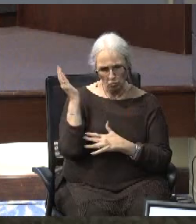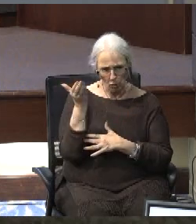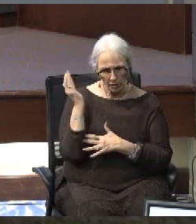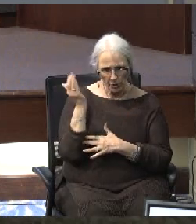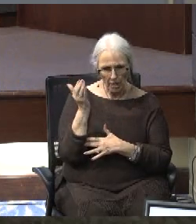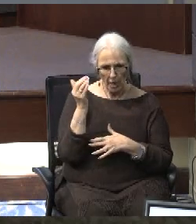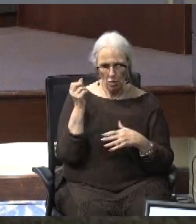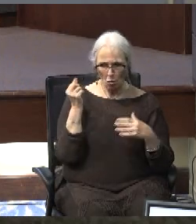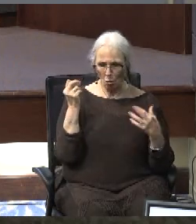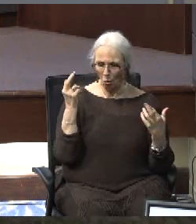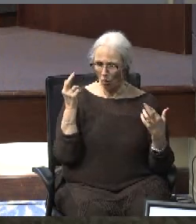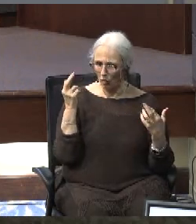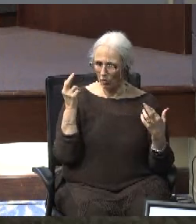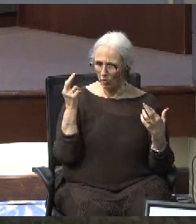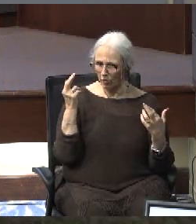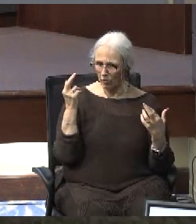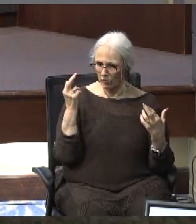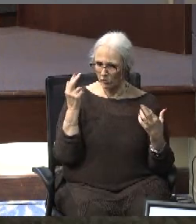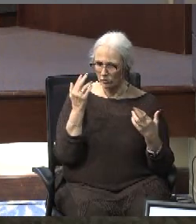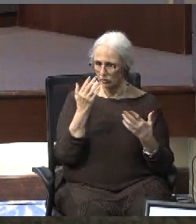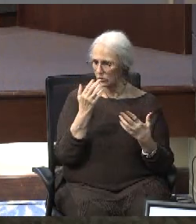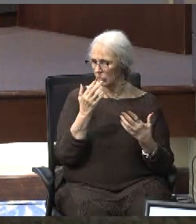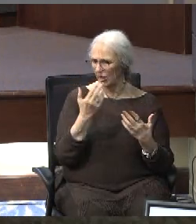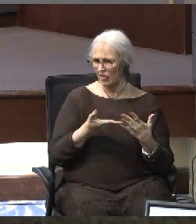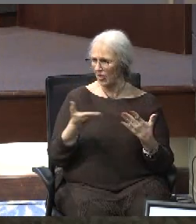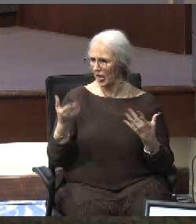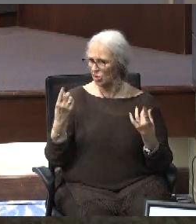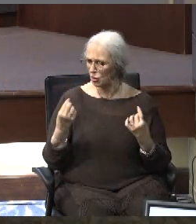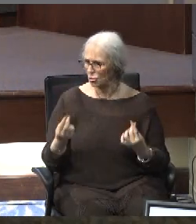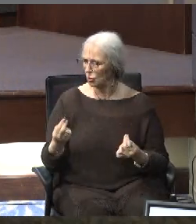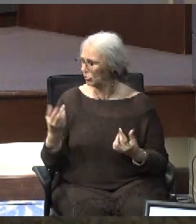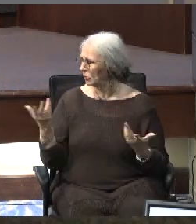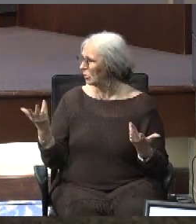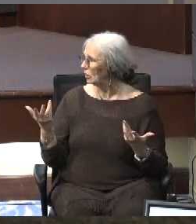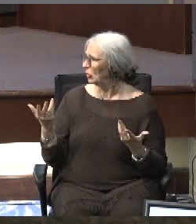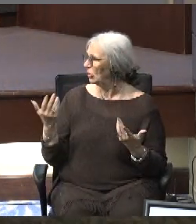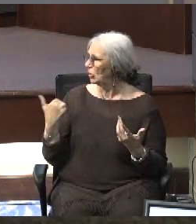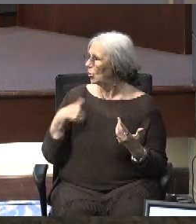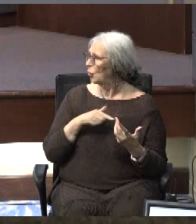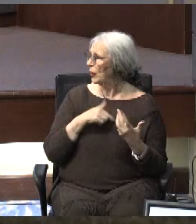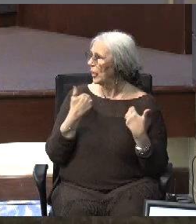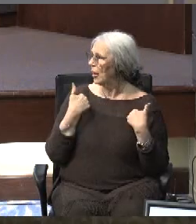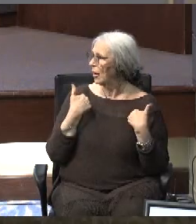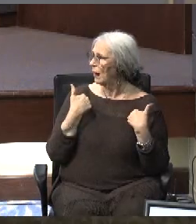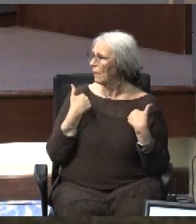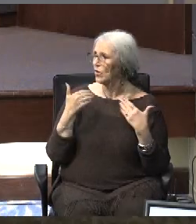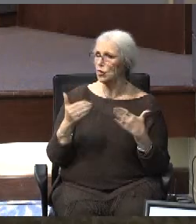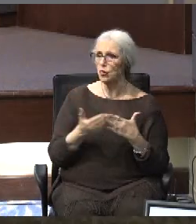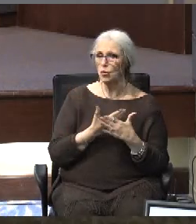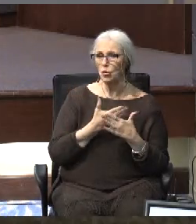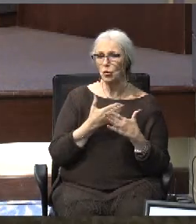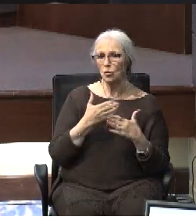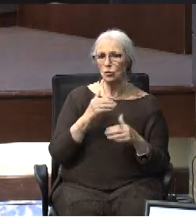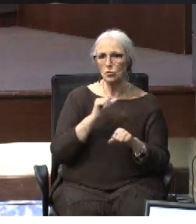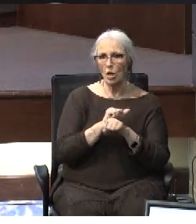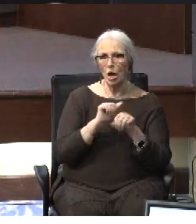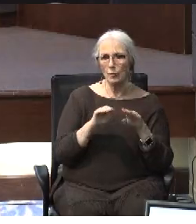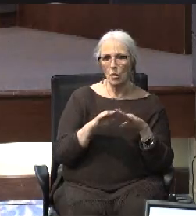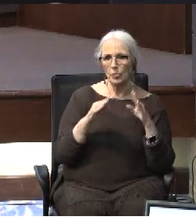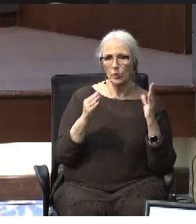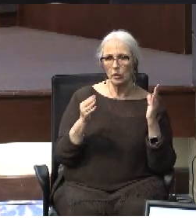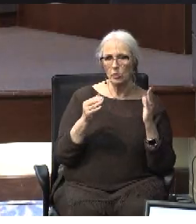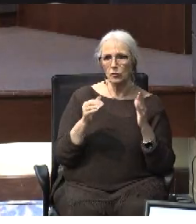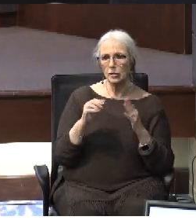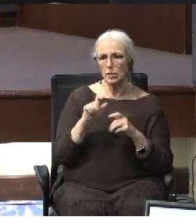presentation for Behavioral Health Network and the things that you all do? Yeah, we have a new position with just